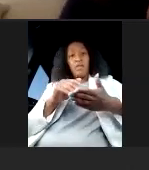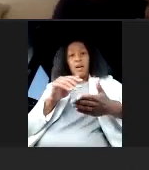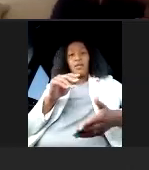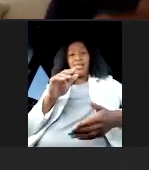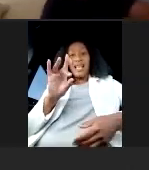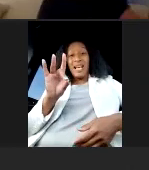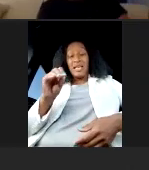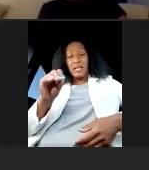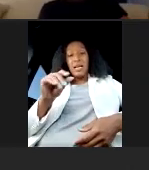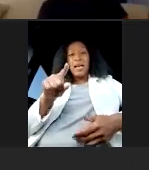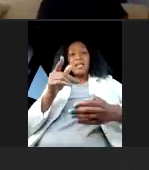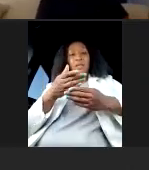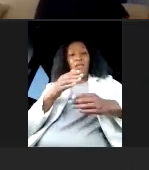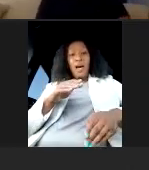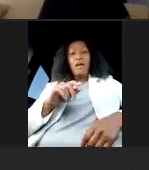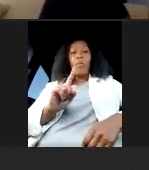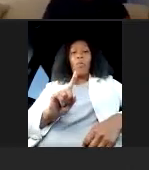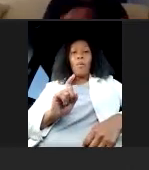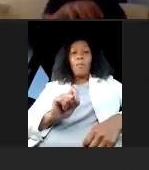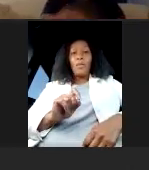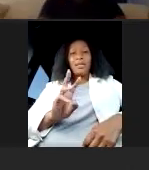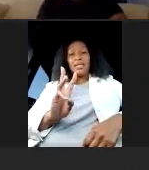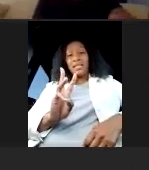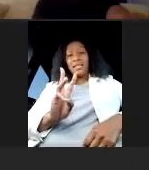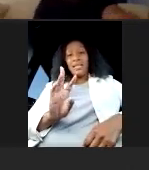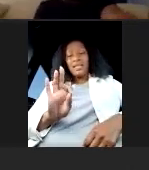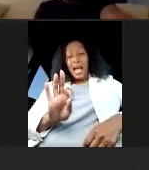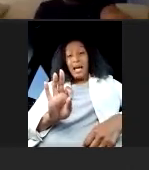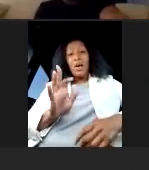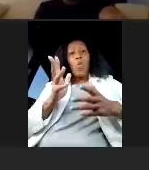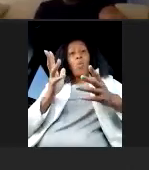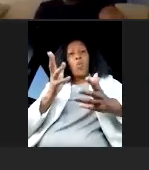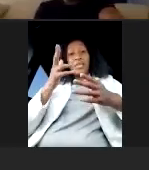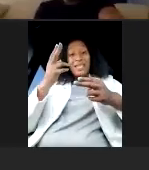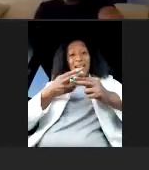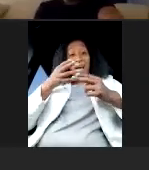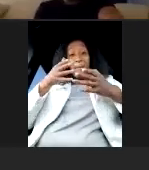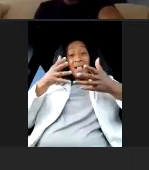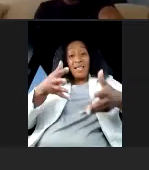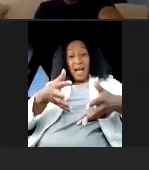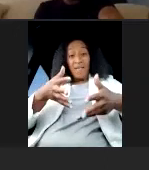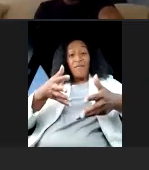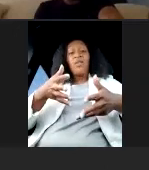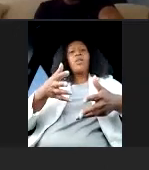are gone, my miles are gone. The only unit I'm left with is the one that I wanted, feet,